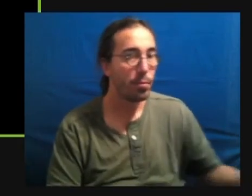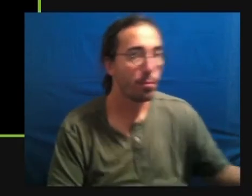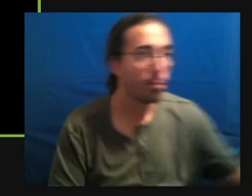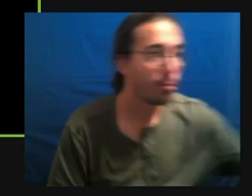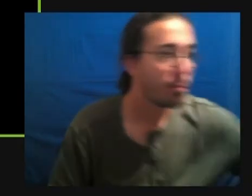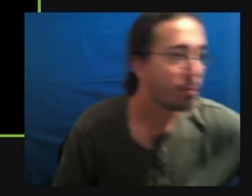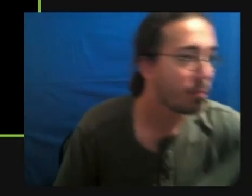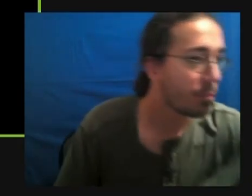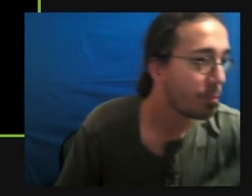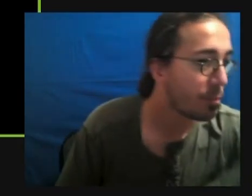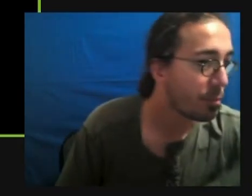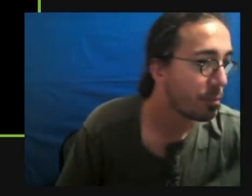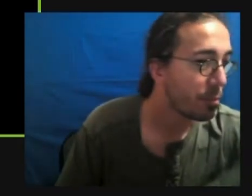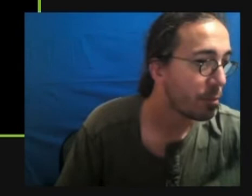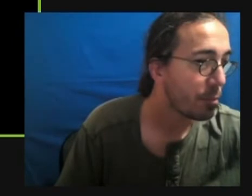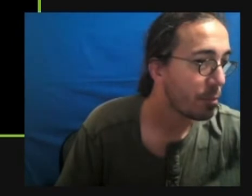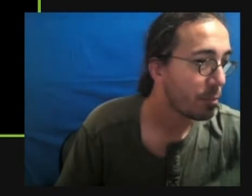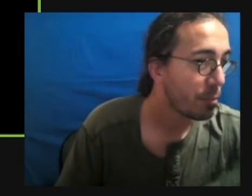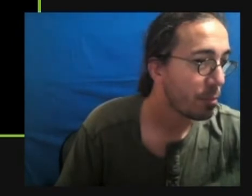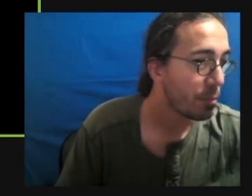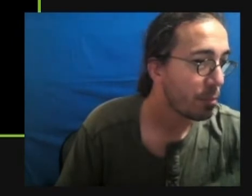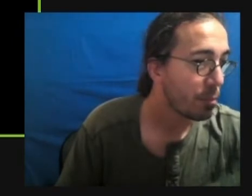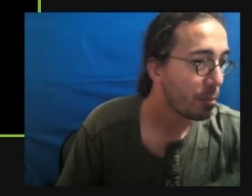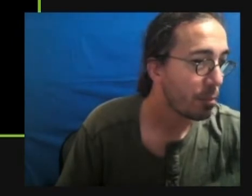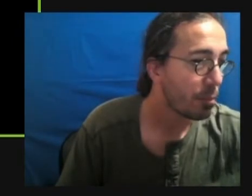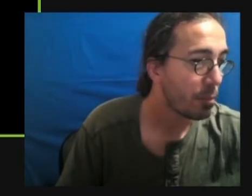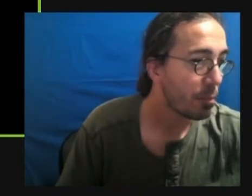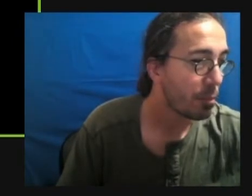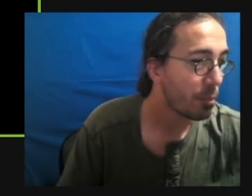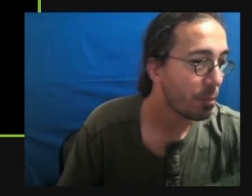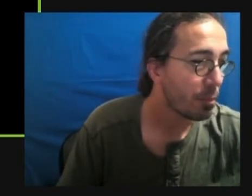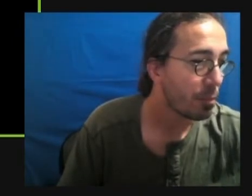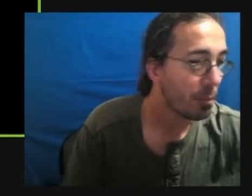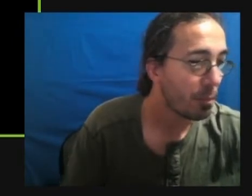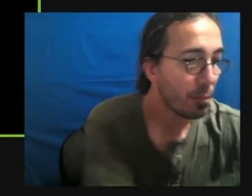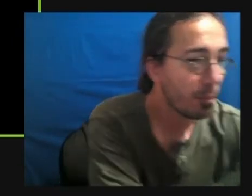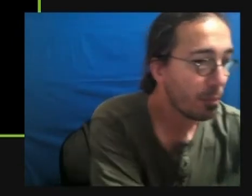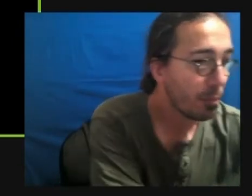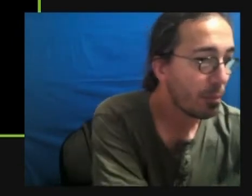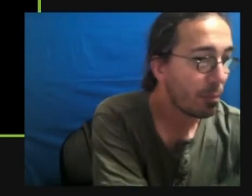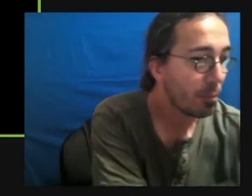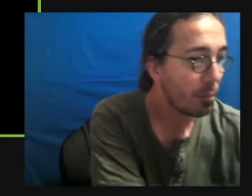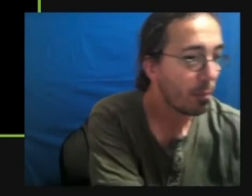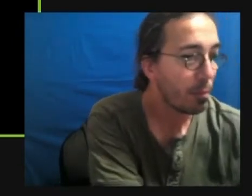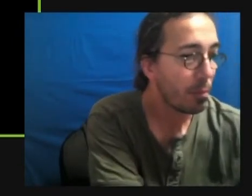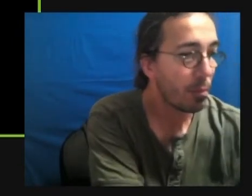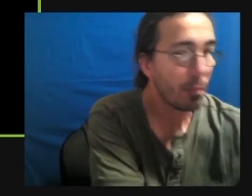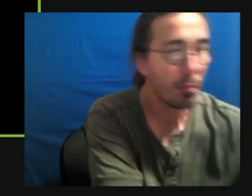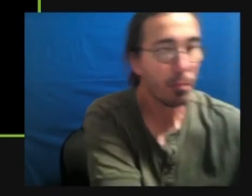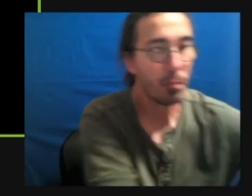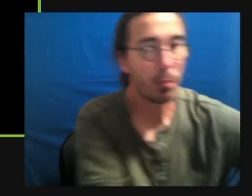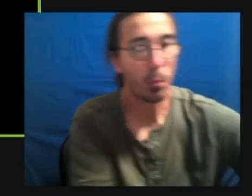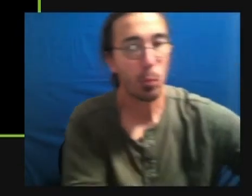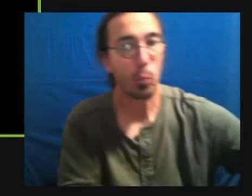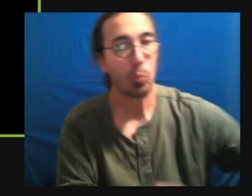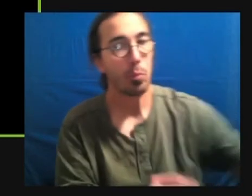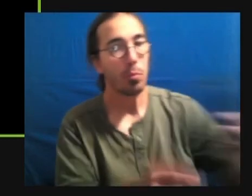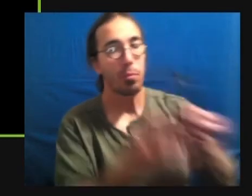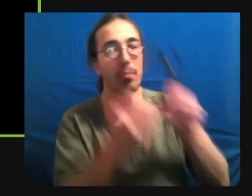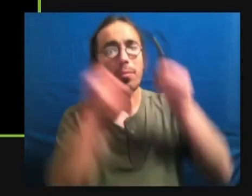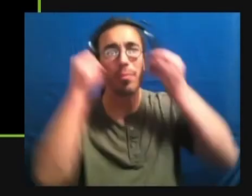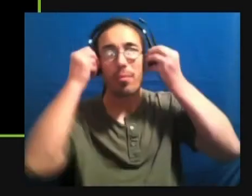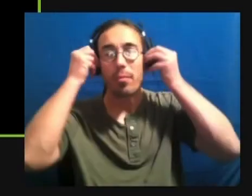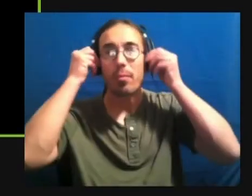eventually, these thoughtful, purposeful forms of empathy become your new innate,